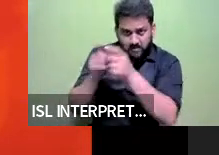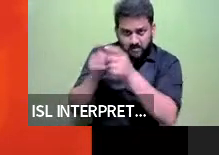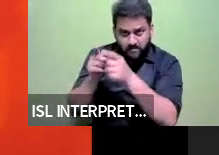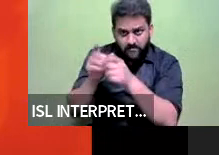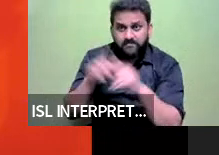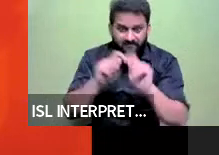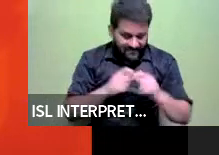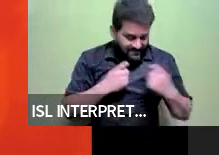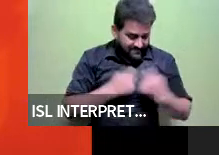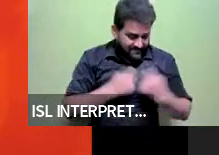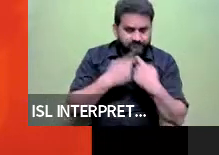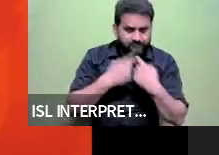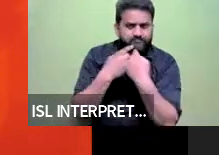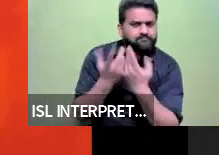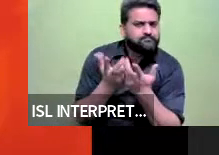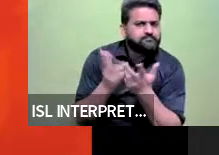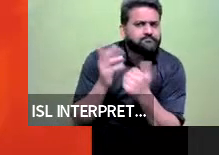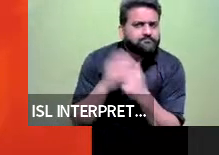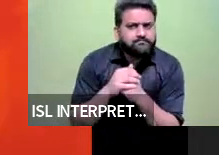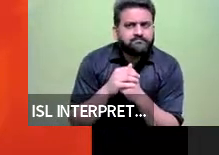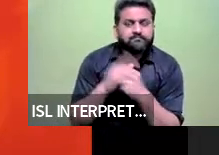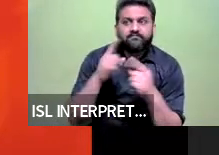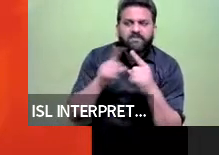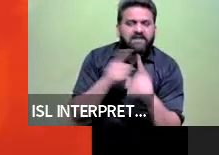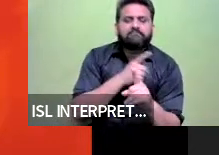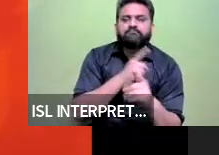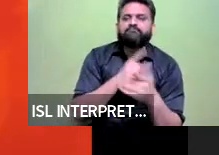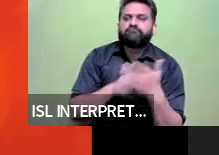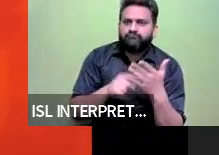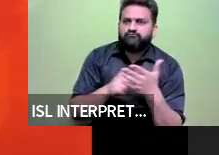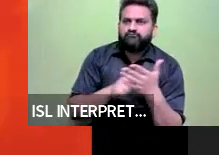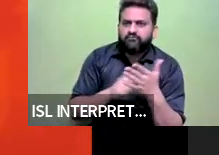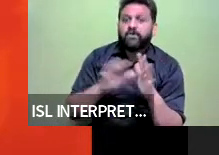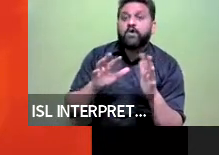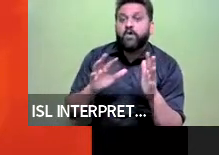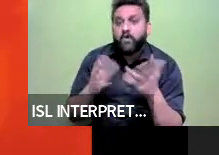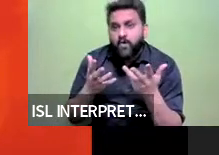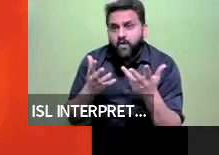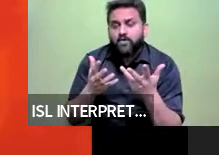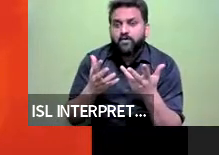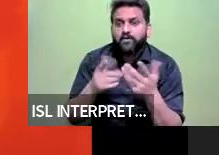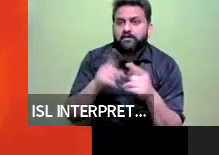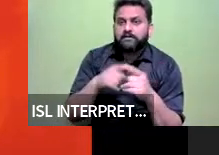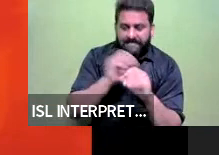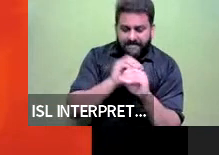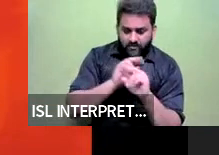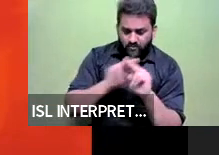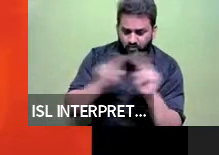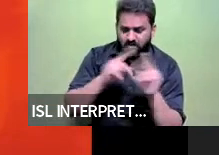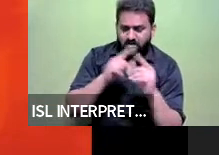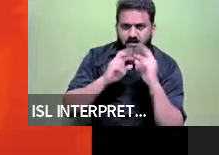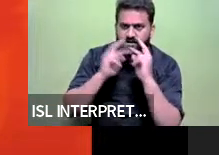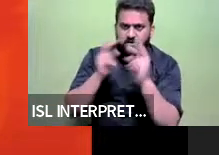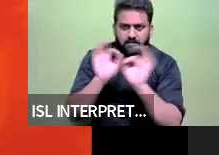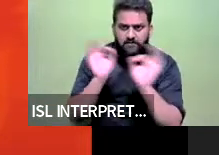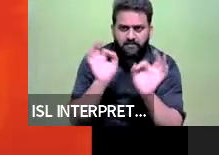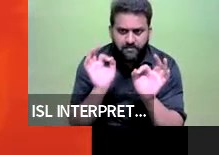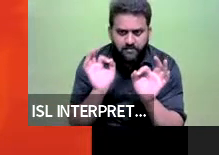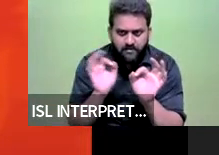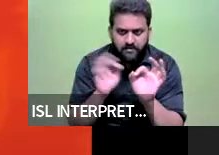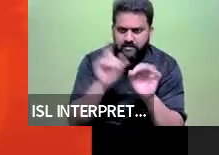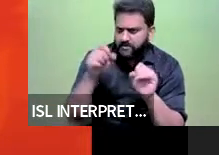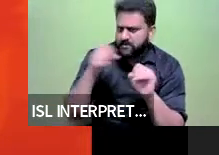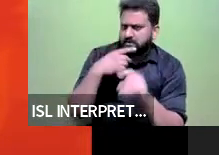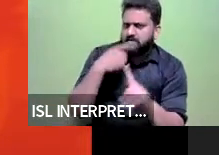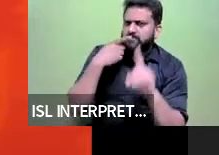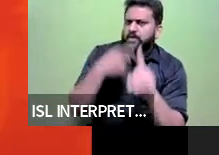said this, but they are wrong, or they have not given you complete answer to that. You can give this